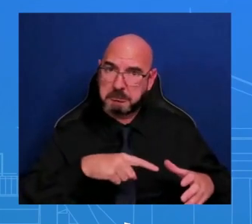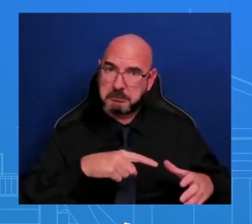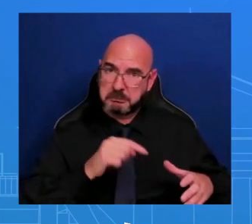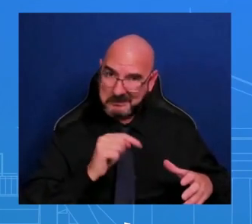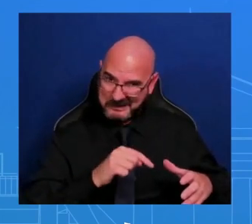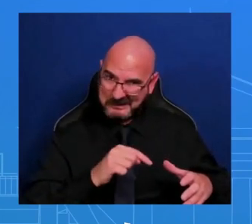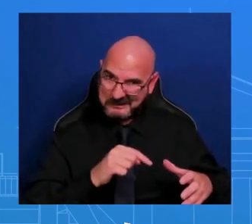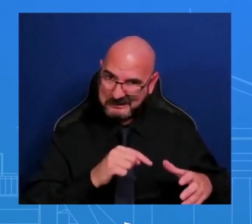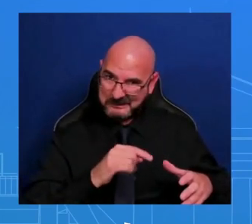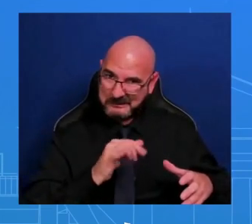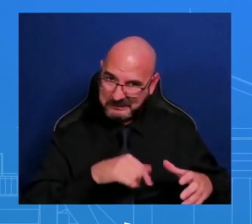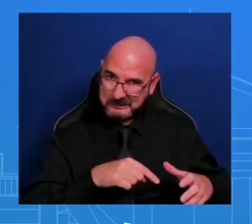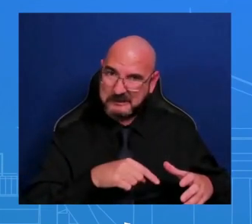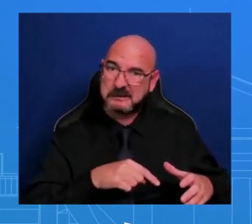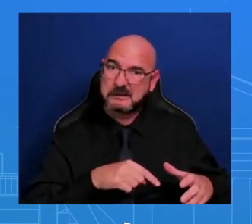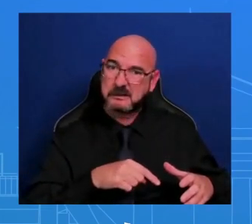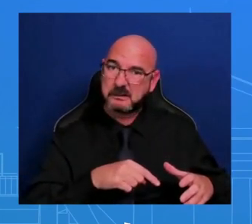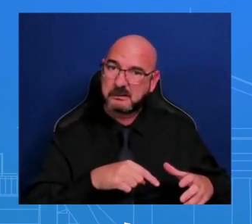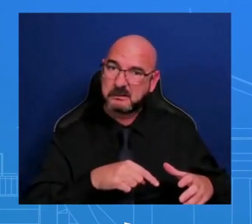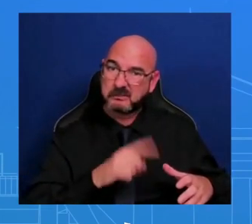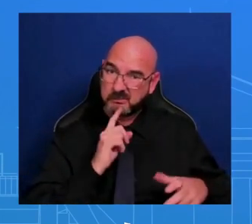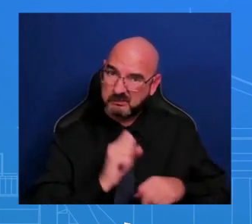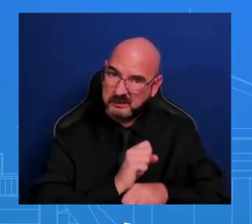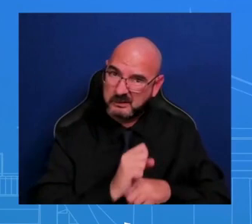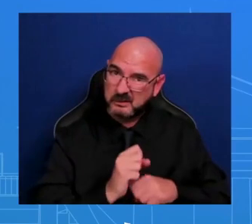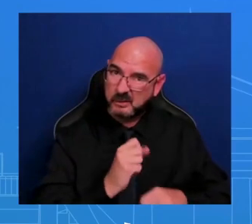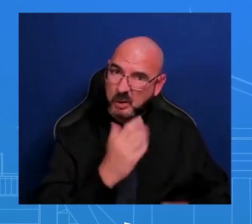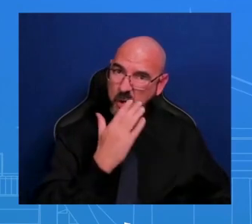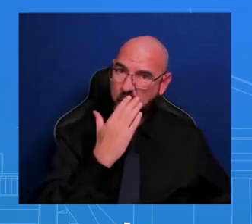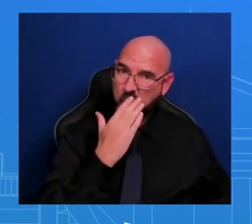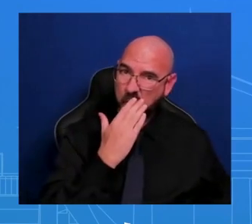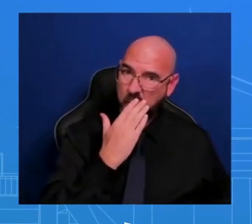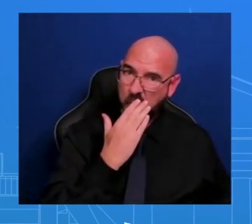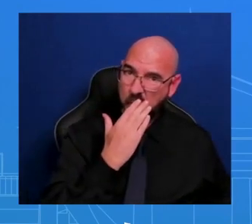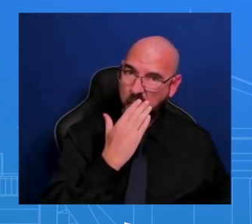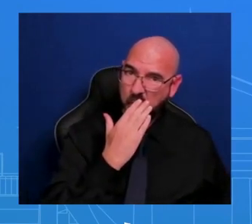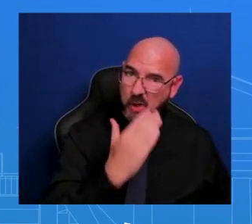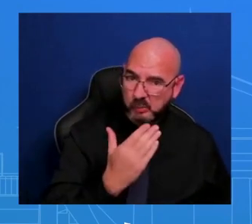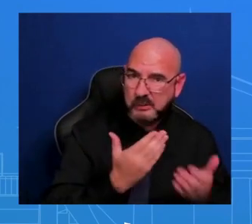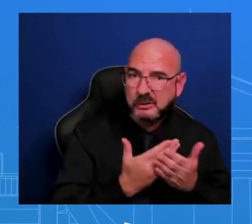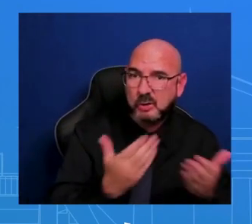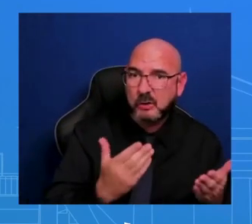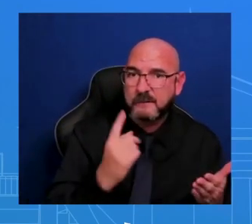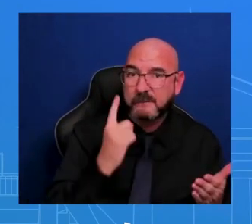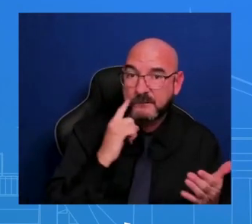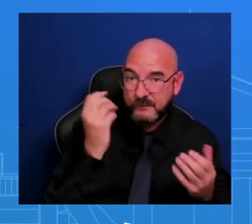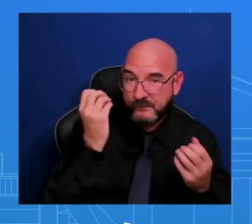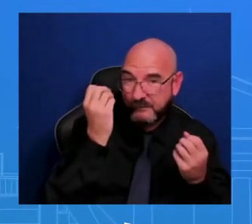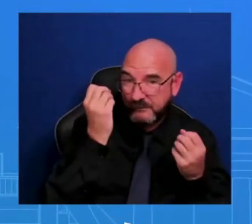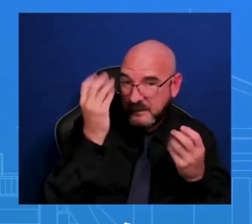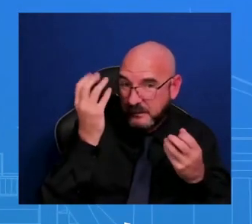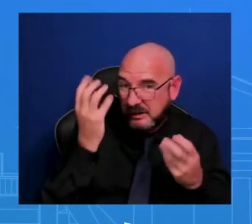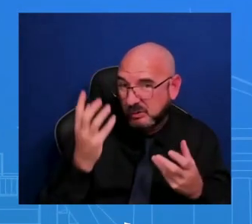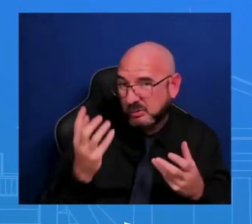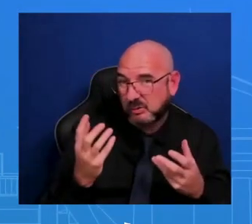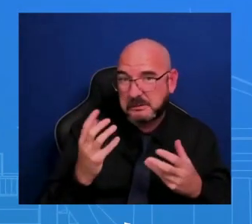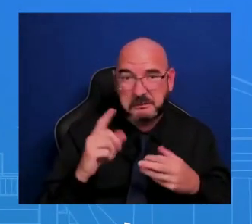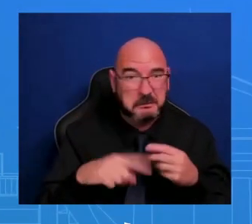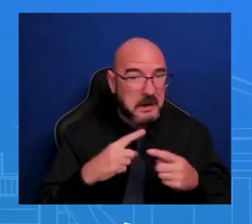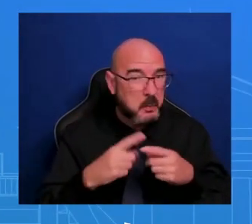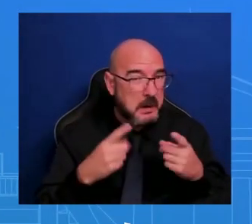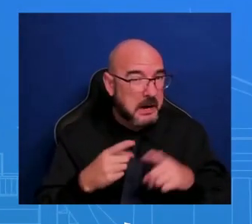credible source of information concerning the crisis on the ground in Gaza. He literally just spoke to this,